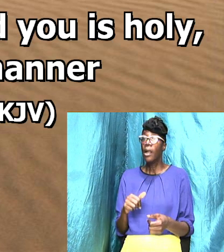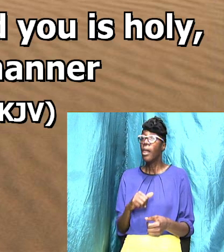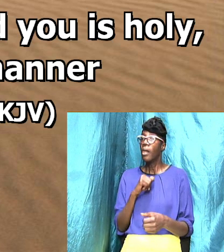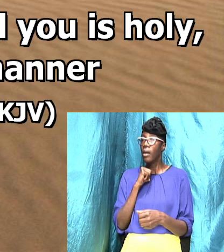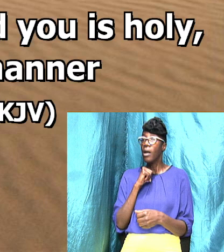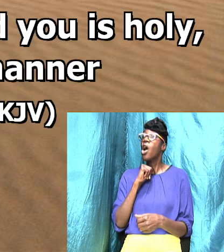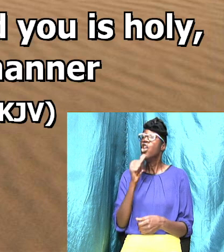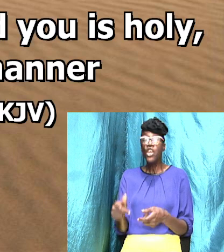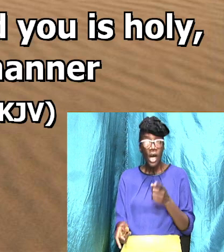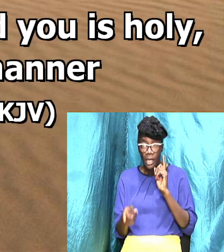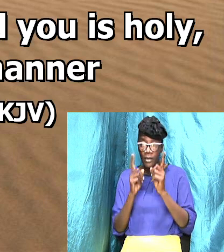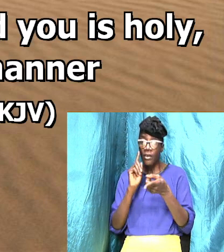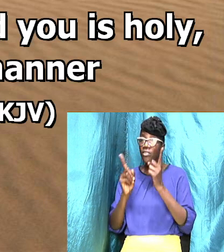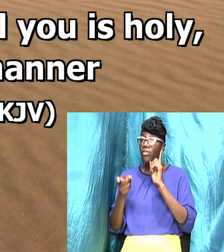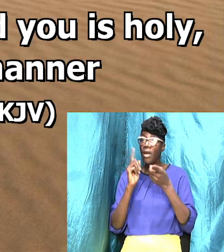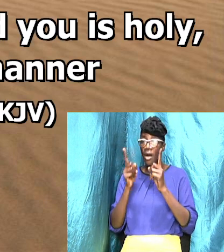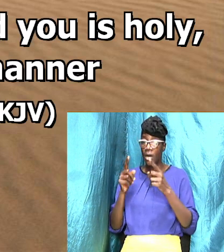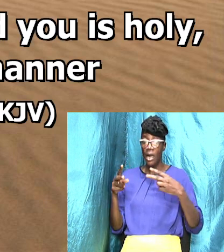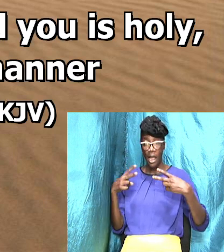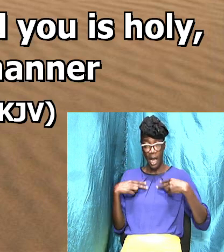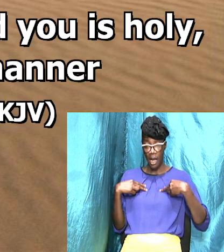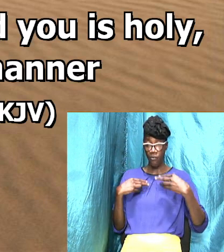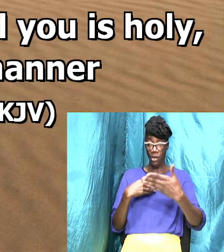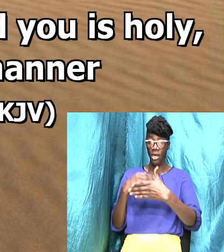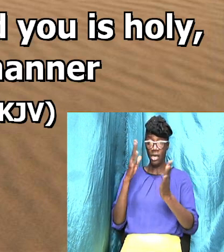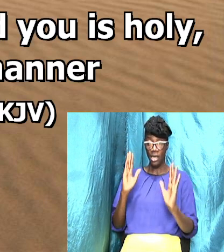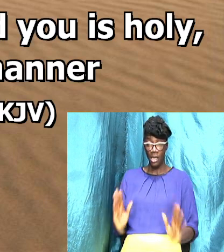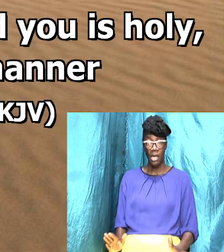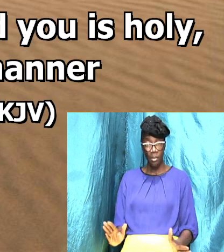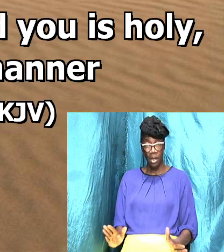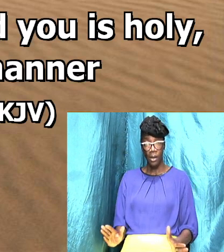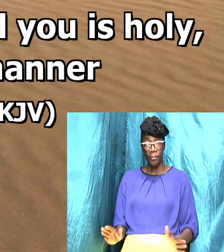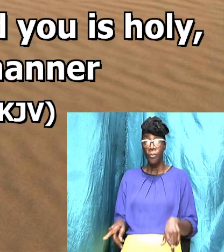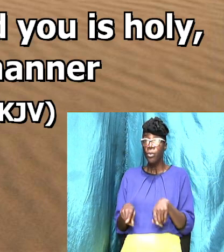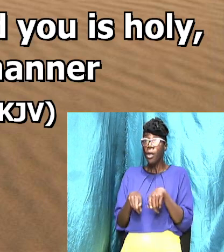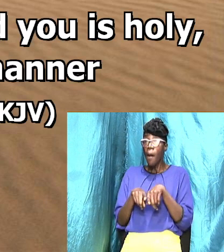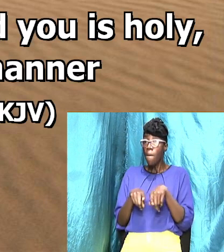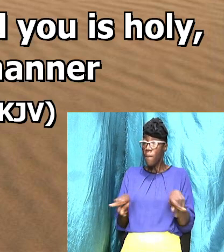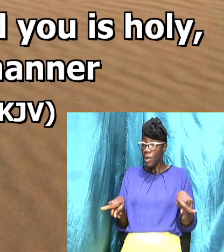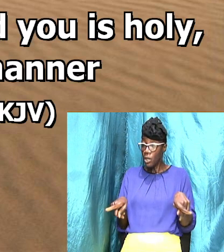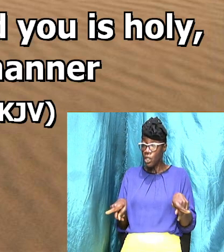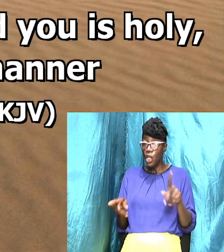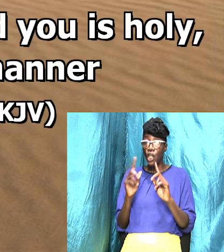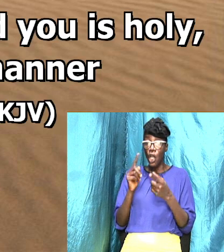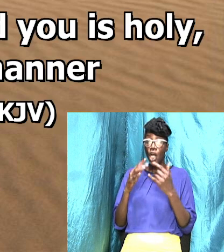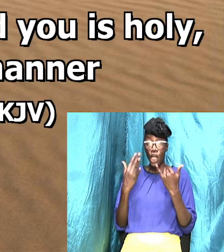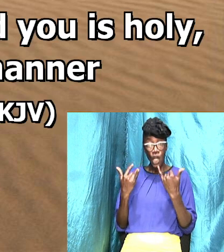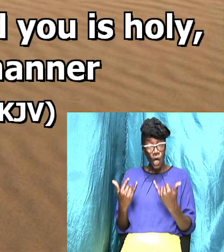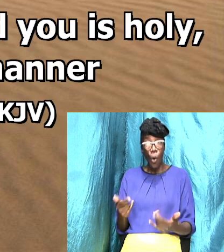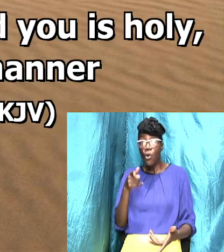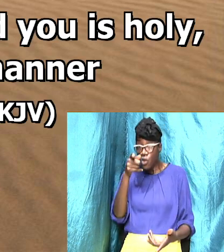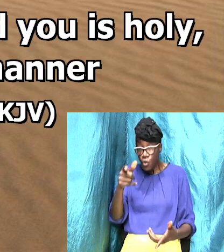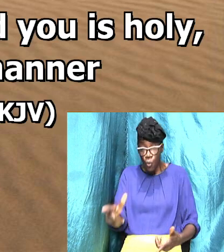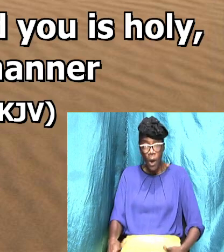about the conversation that you have with your neighbor. Amen. But it's talking about how you live.